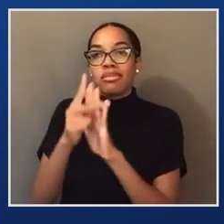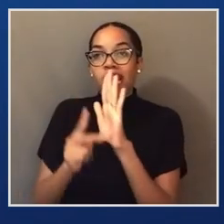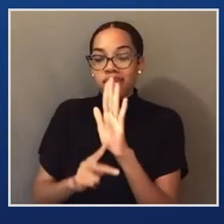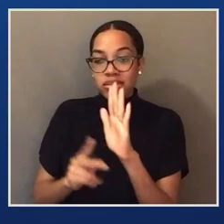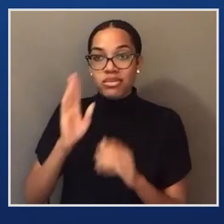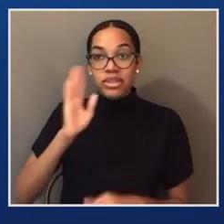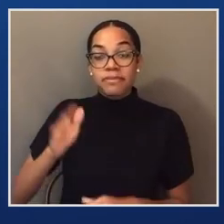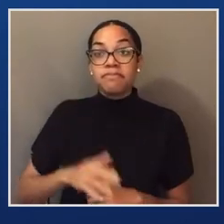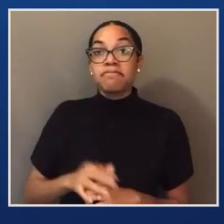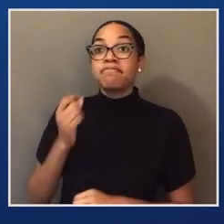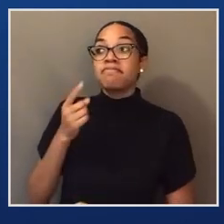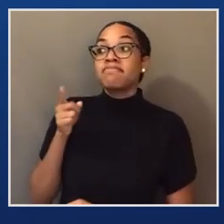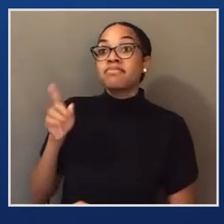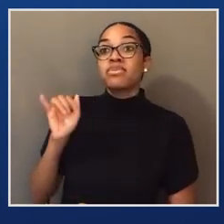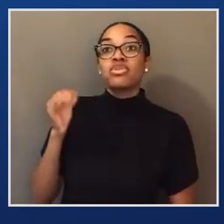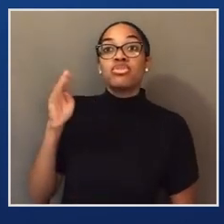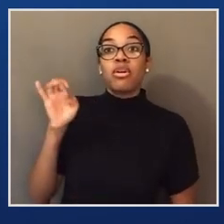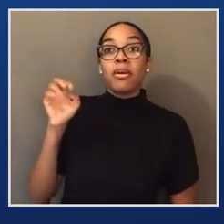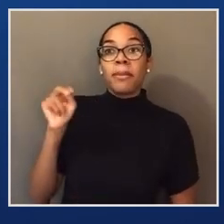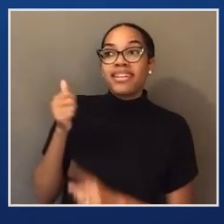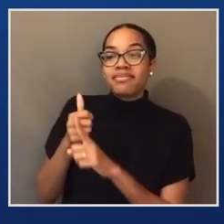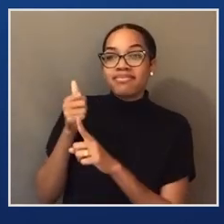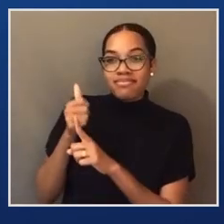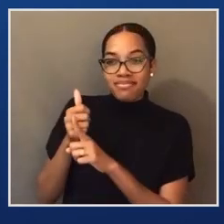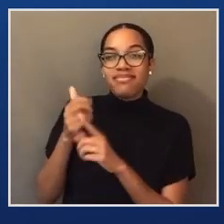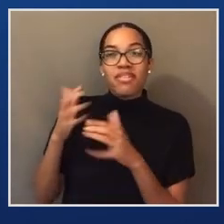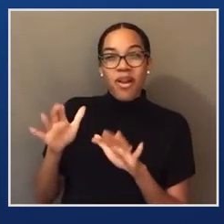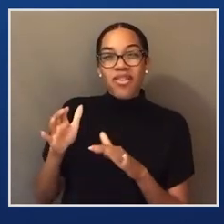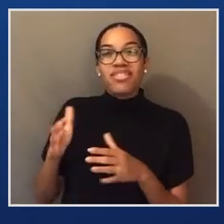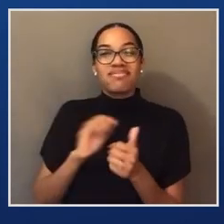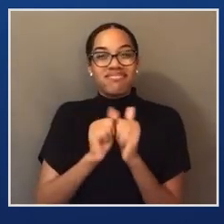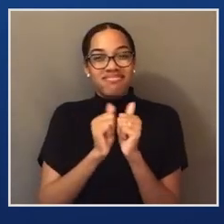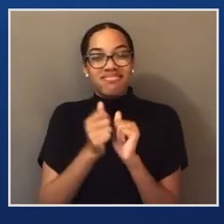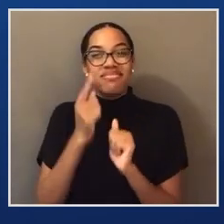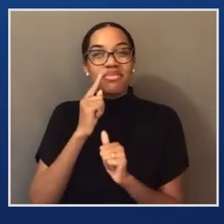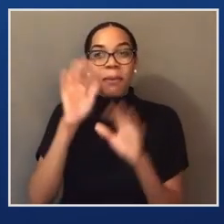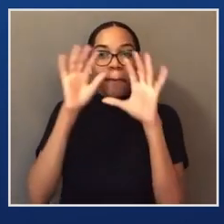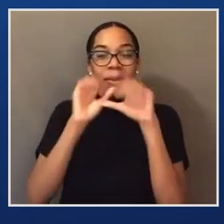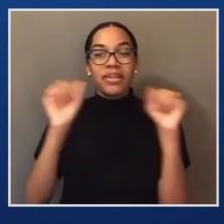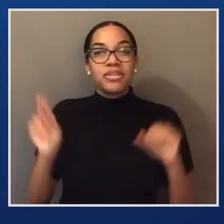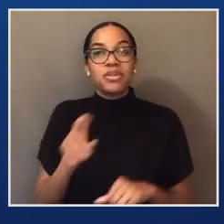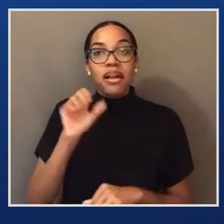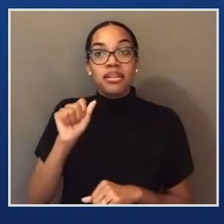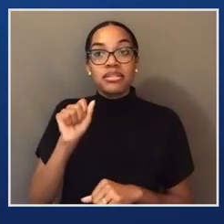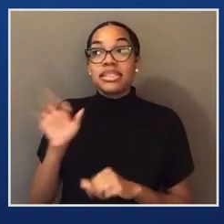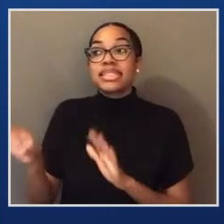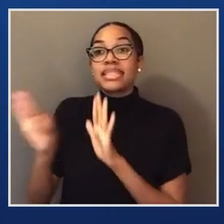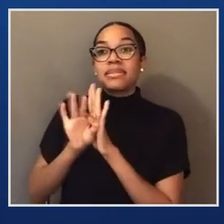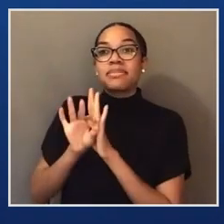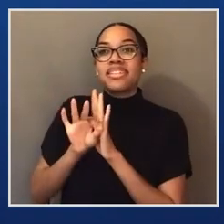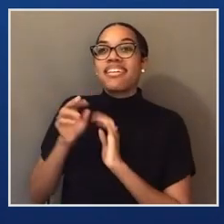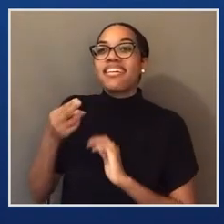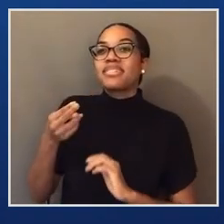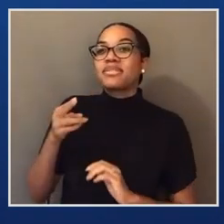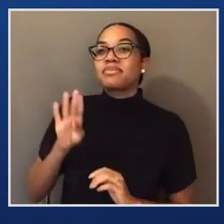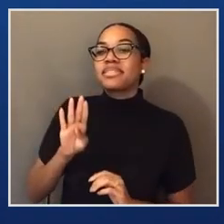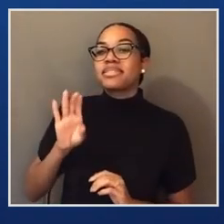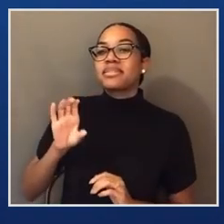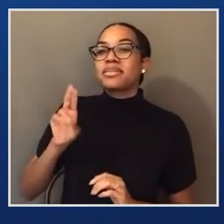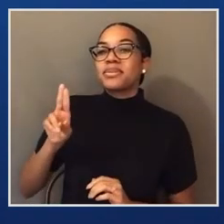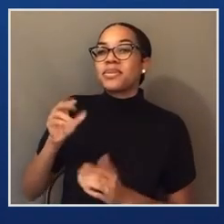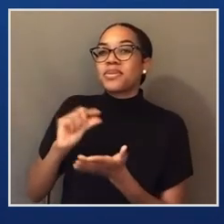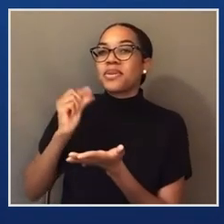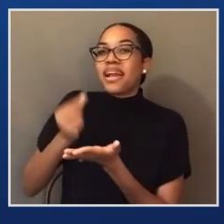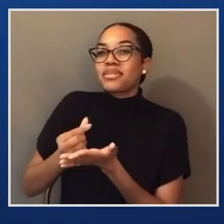of the United States and chosen his running mate, HBCU grad Kamala Harris, the implementation of those policies